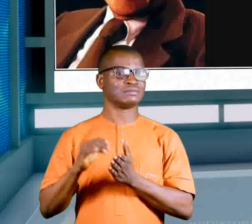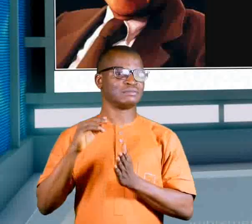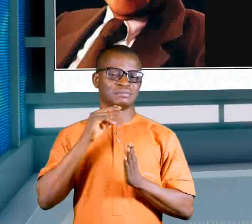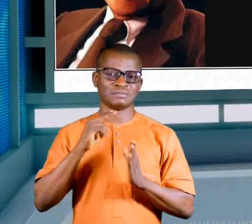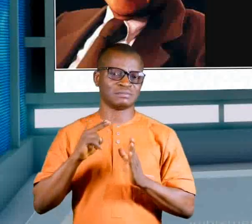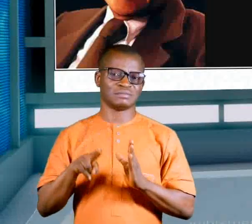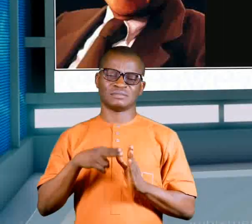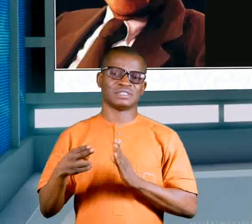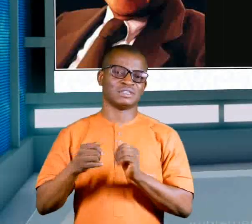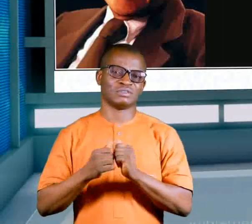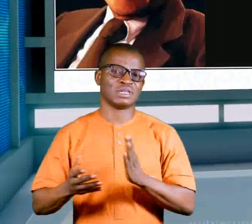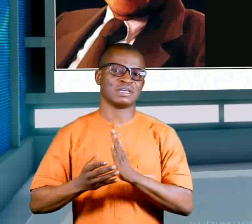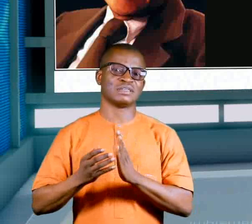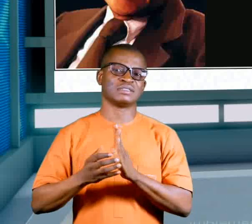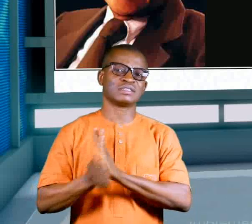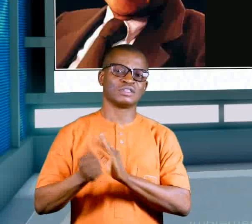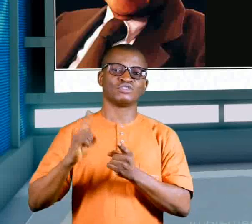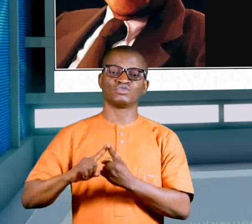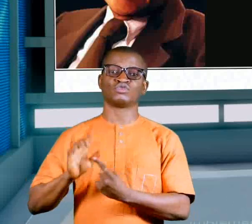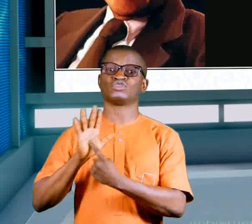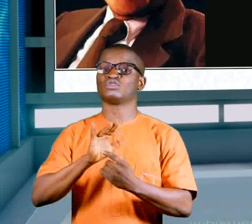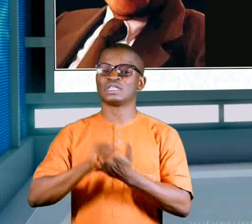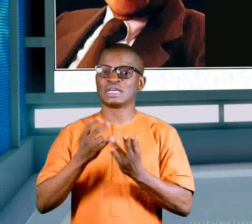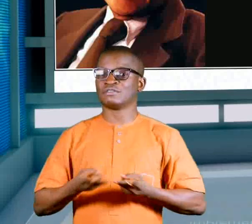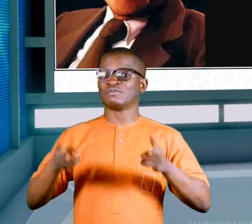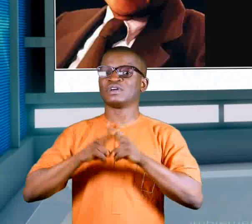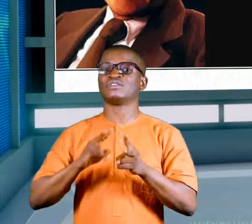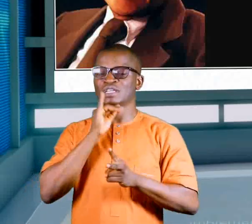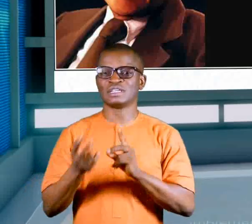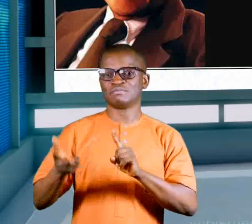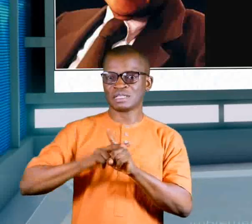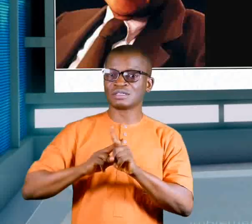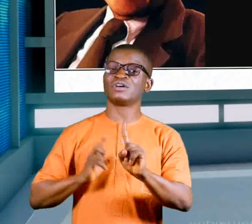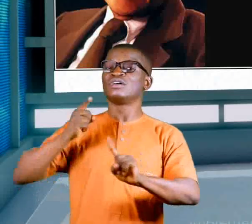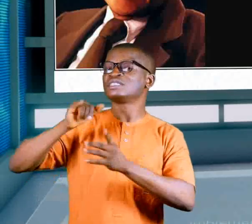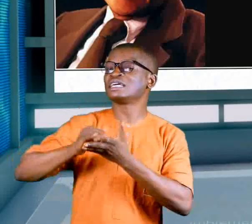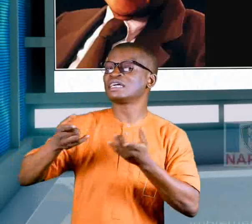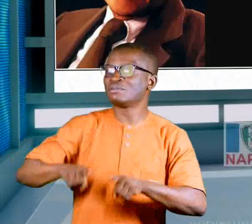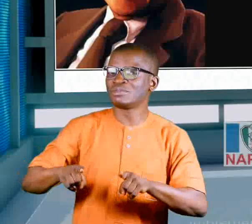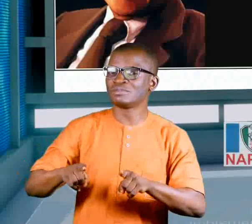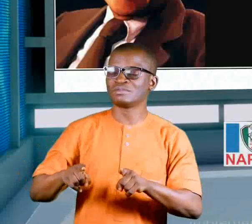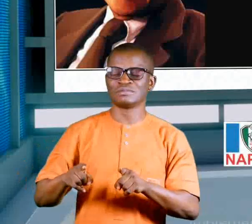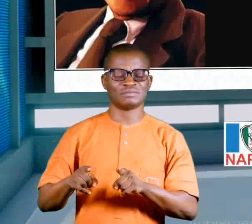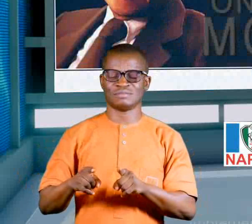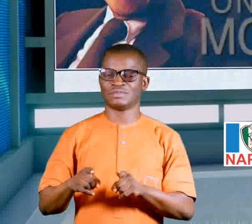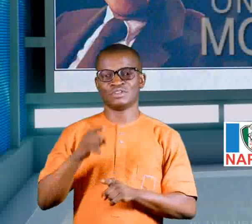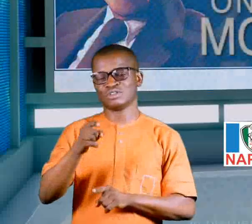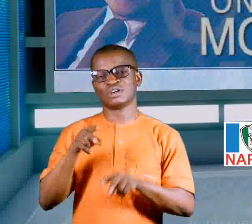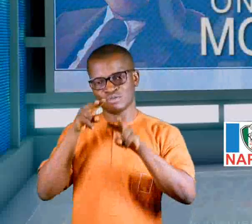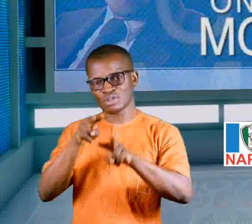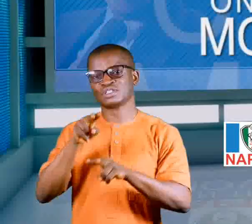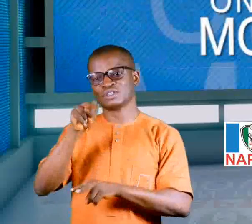useless unless used. The proof of their value is in their implementation. Until then, they're in limbo.